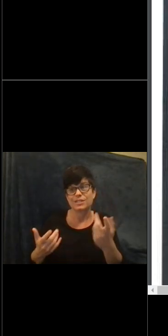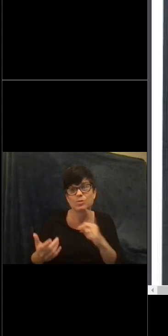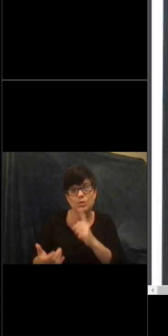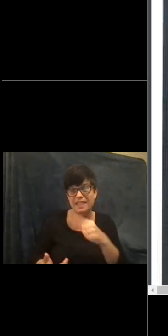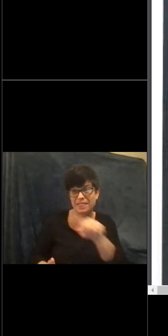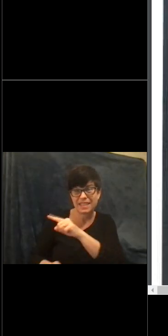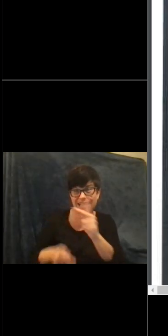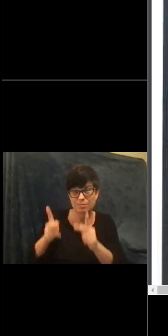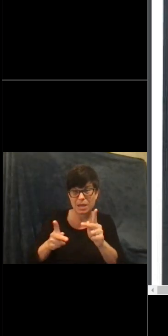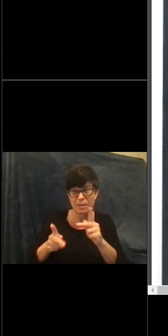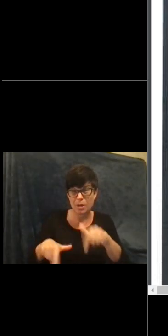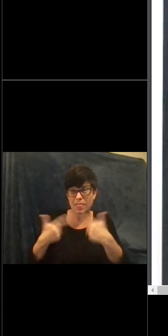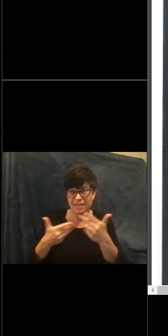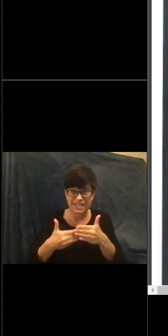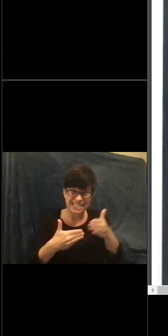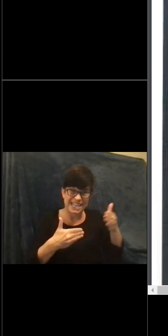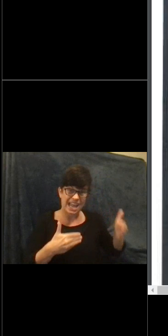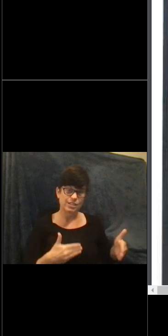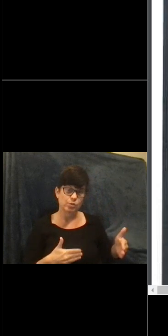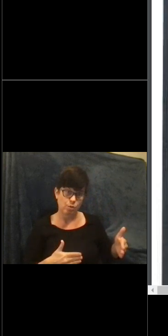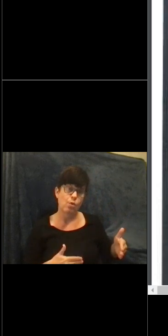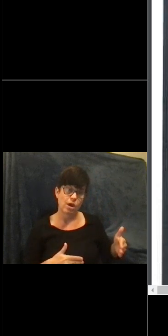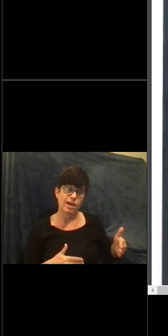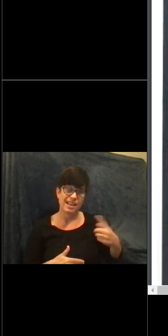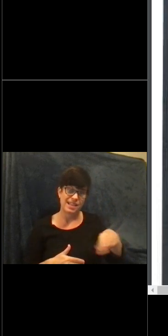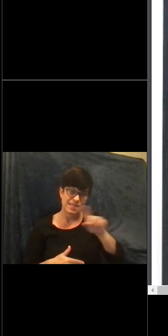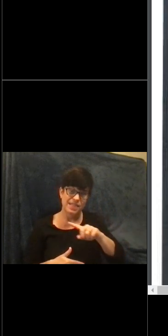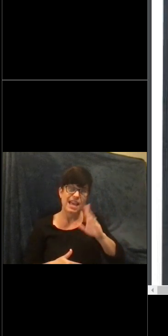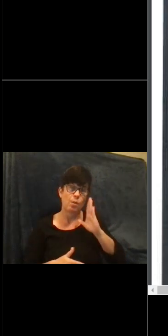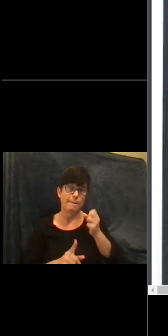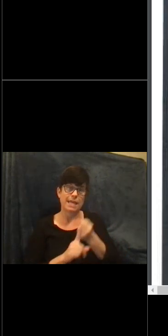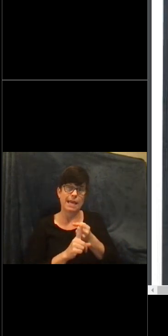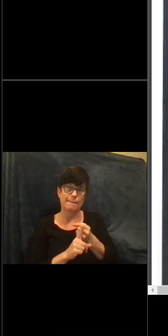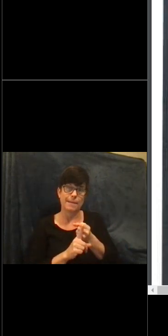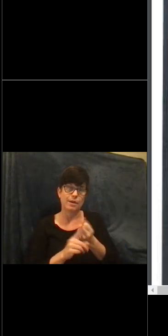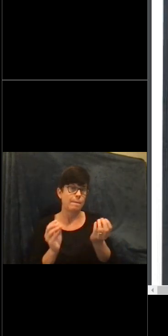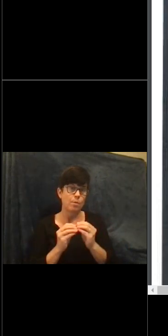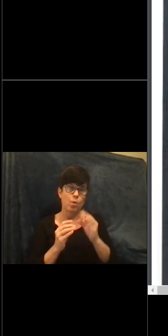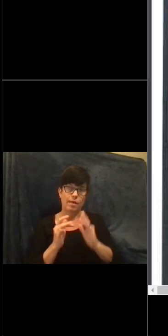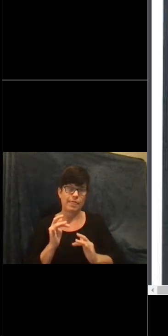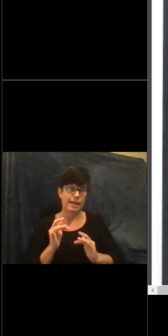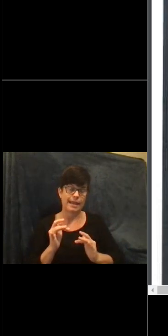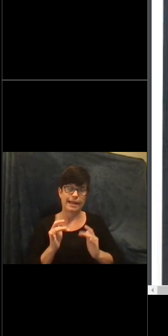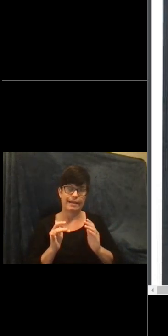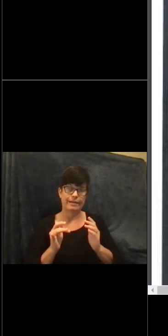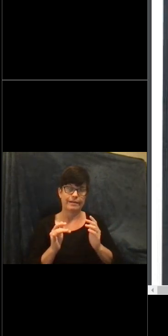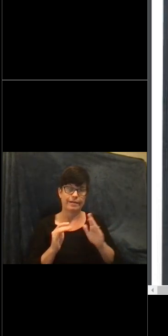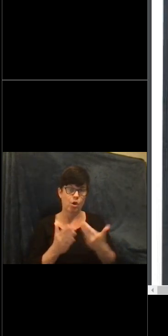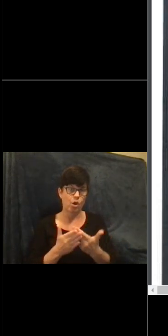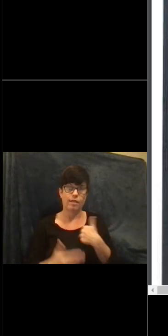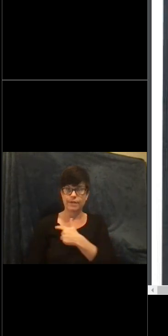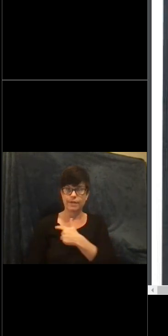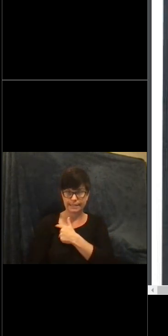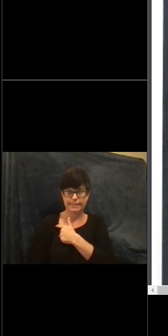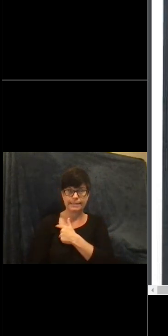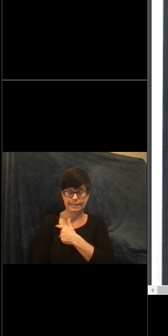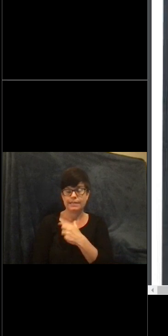people live next door. They're the ones that are going to be impacted more than anyone else, you know? And so, you